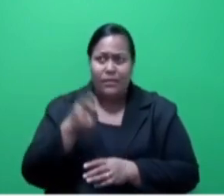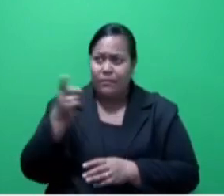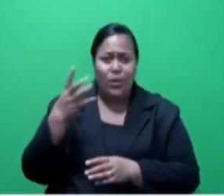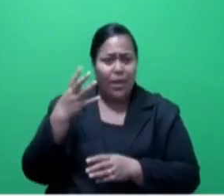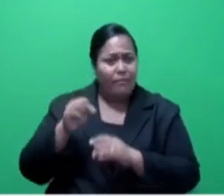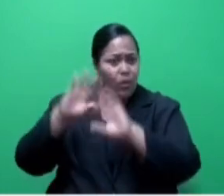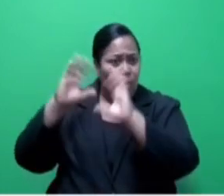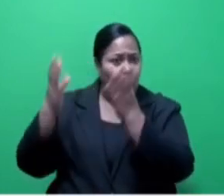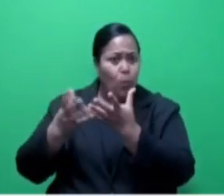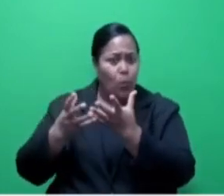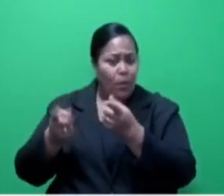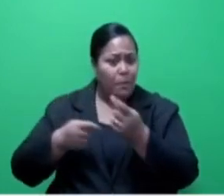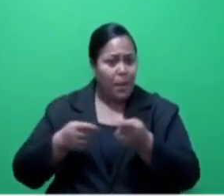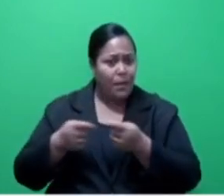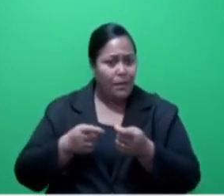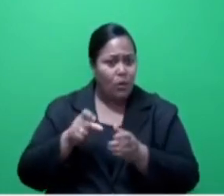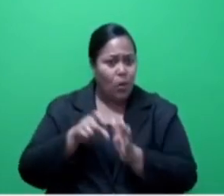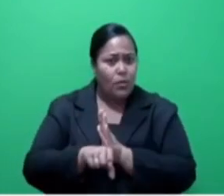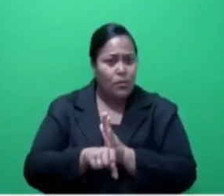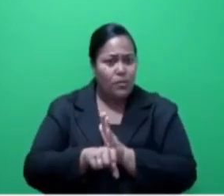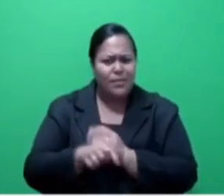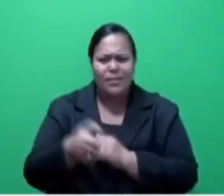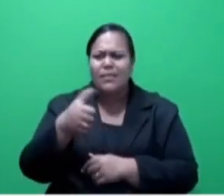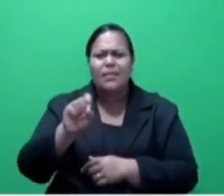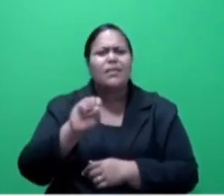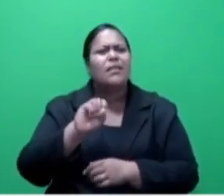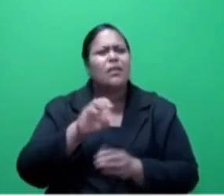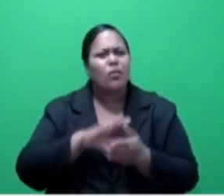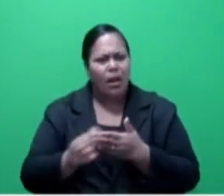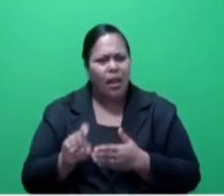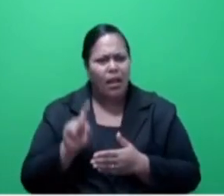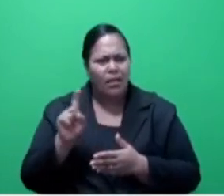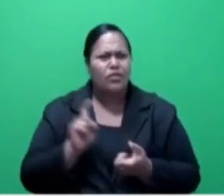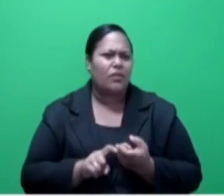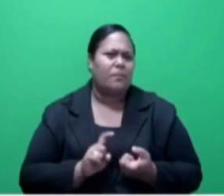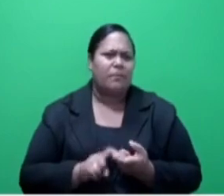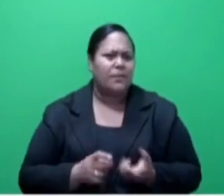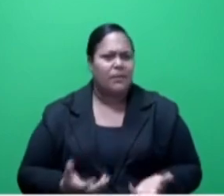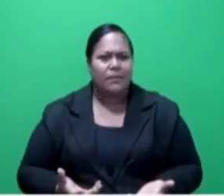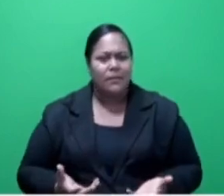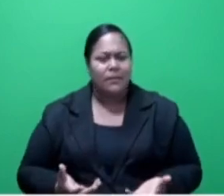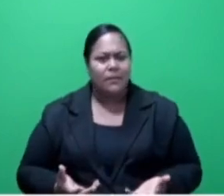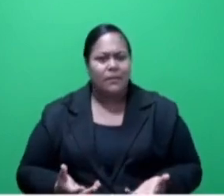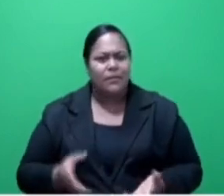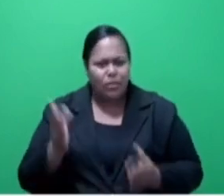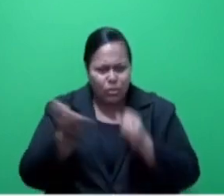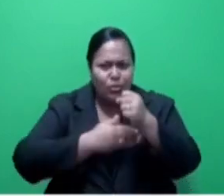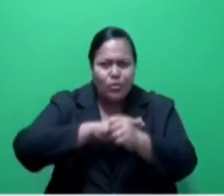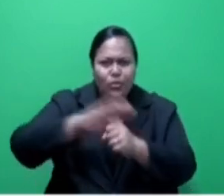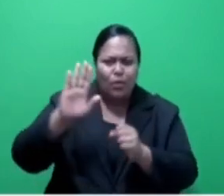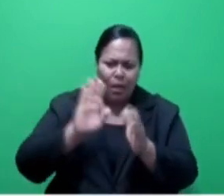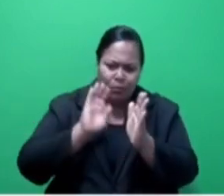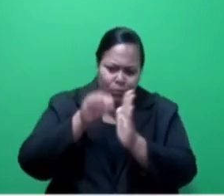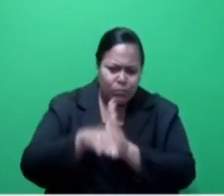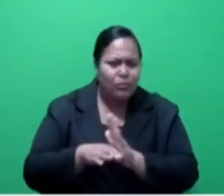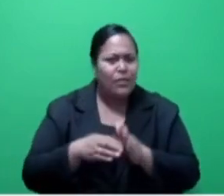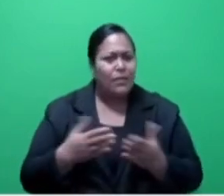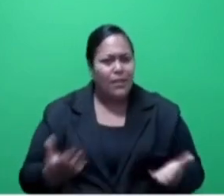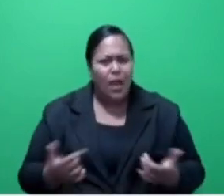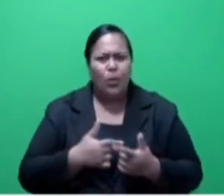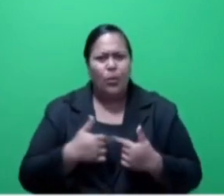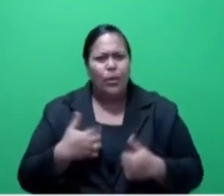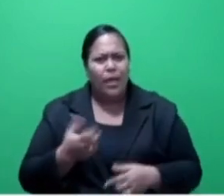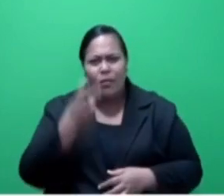That is the state of affairs of the sugarcane industry. And we have an aging population, etc. We're trying to get